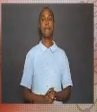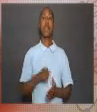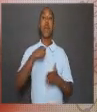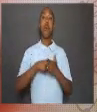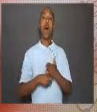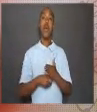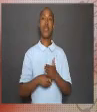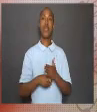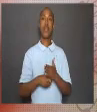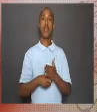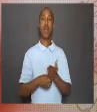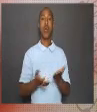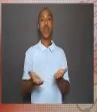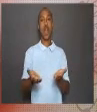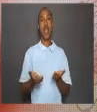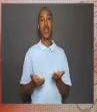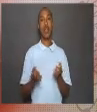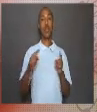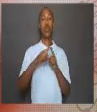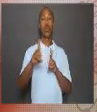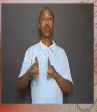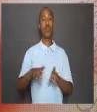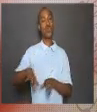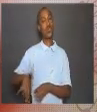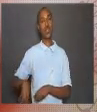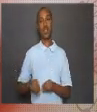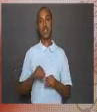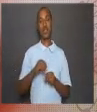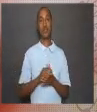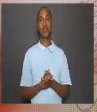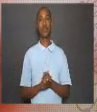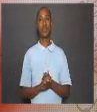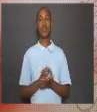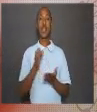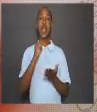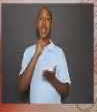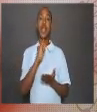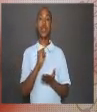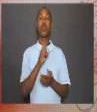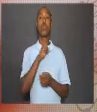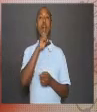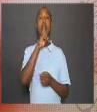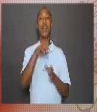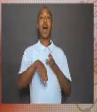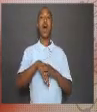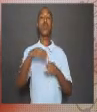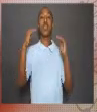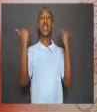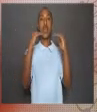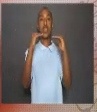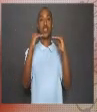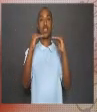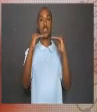What I would like you to do, students, is to write out